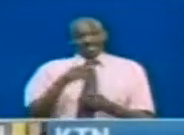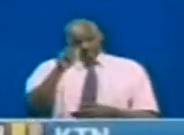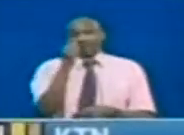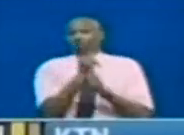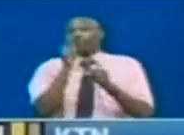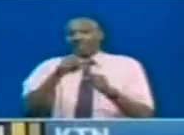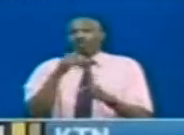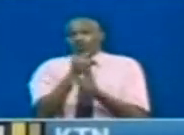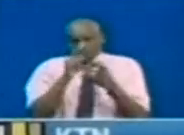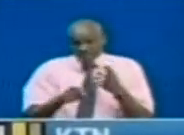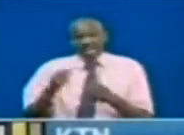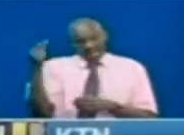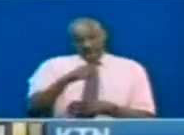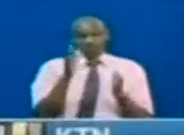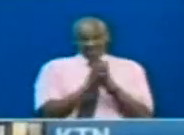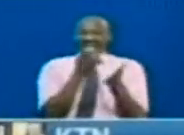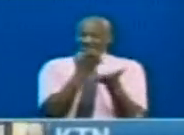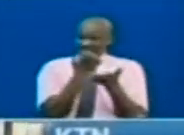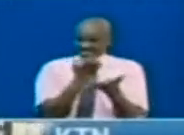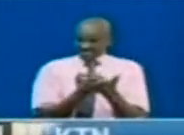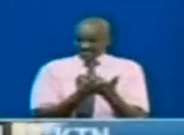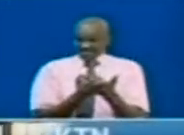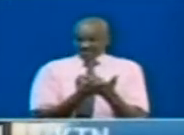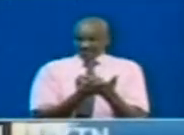need to do is to come with that evidence,